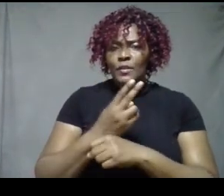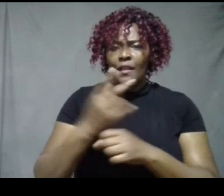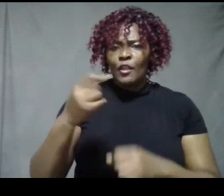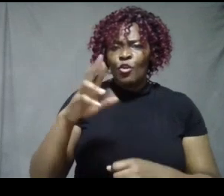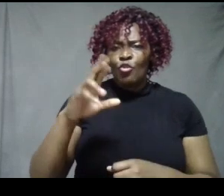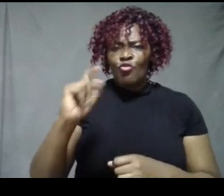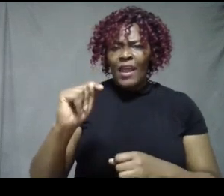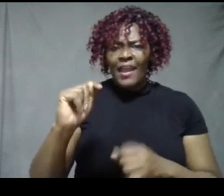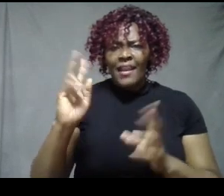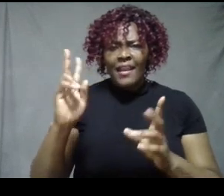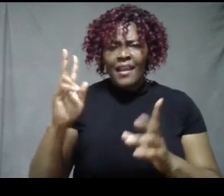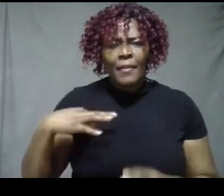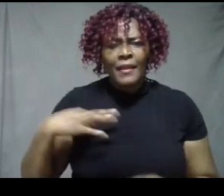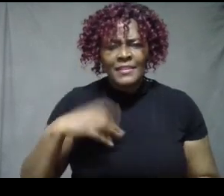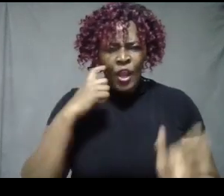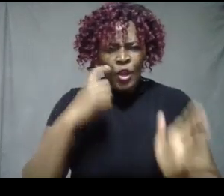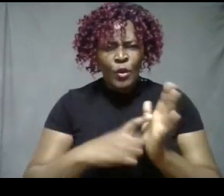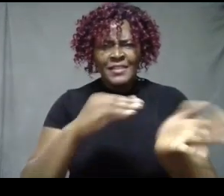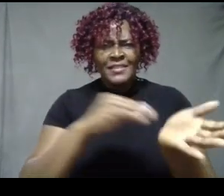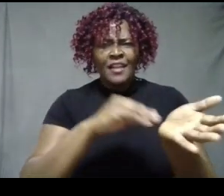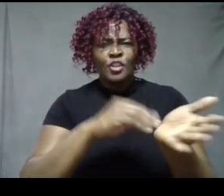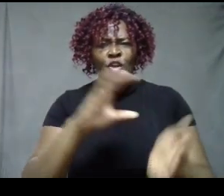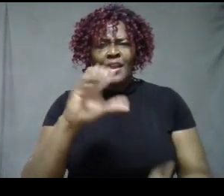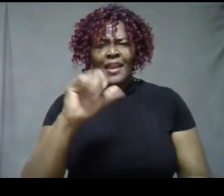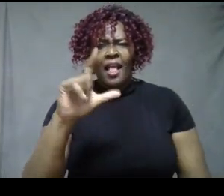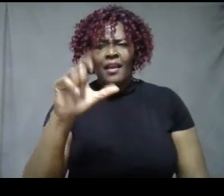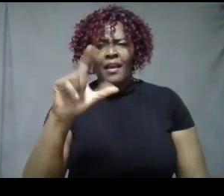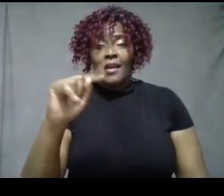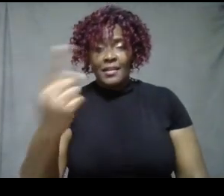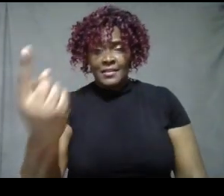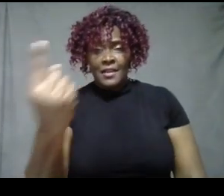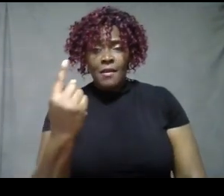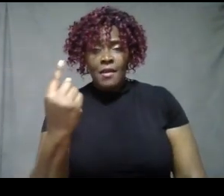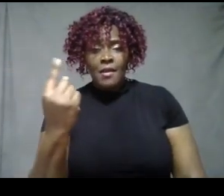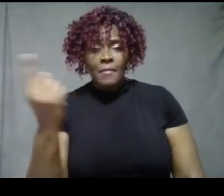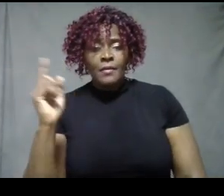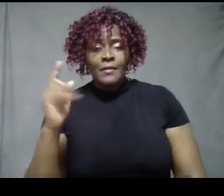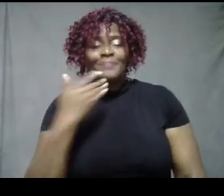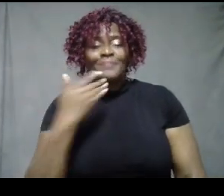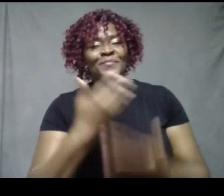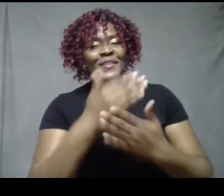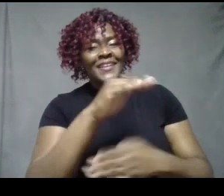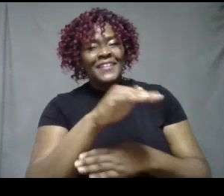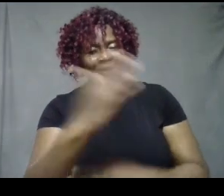Dr. Calcott is approaching the podium. Good evening and welcome.